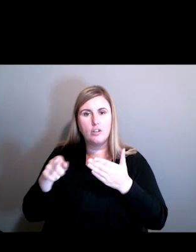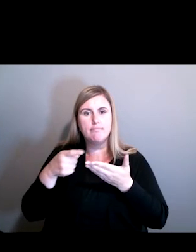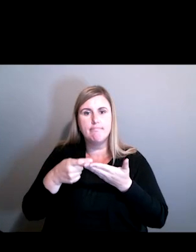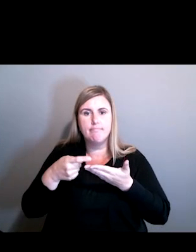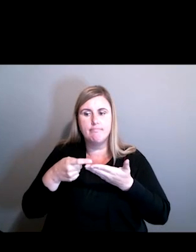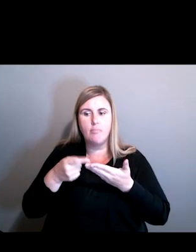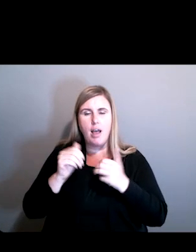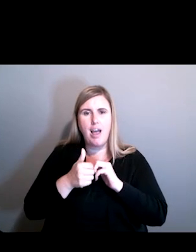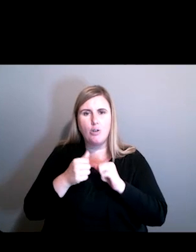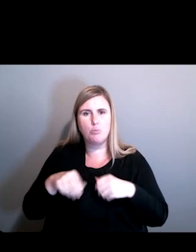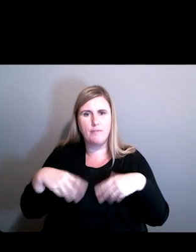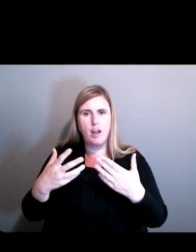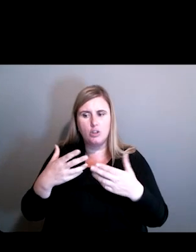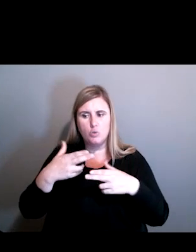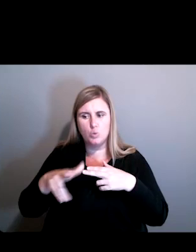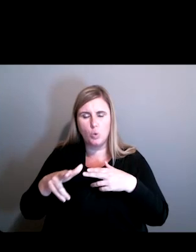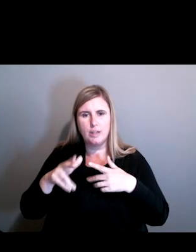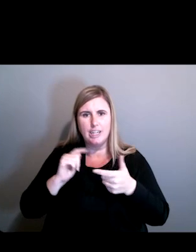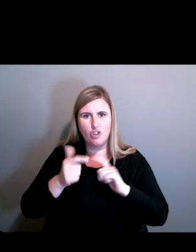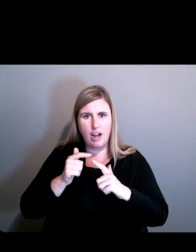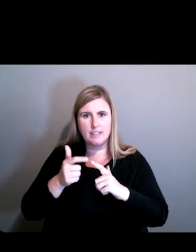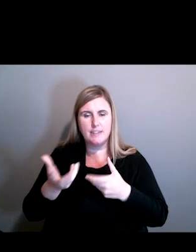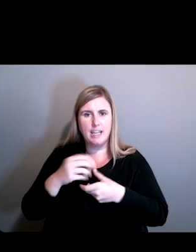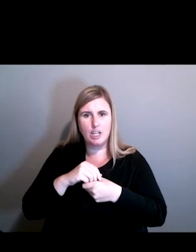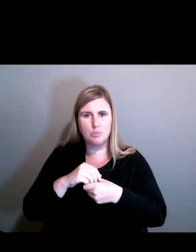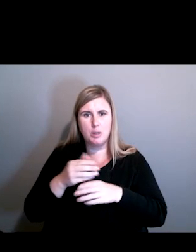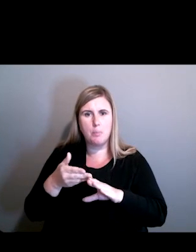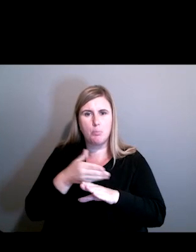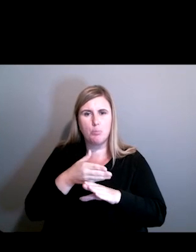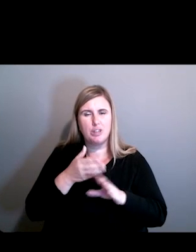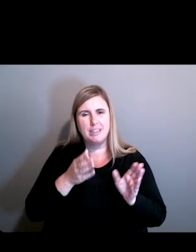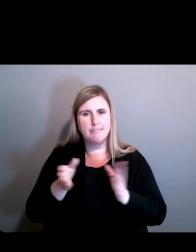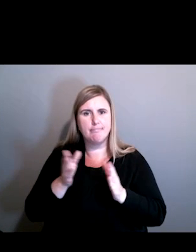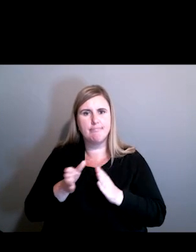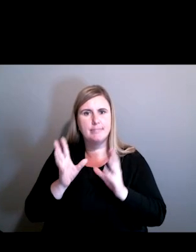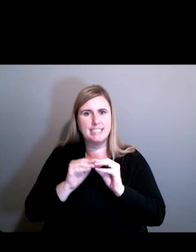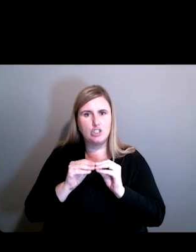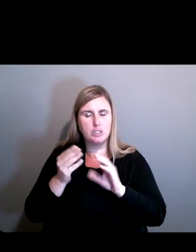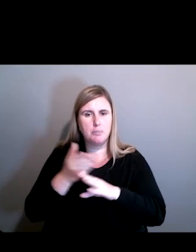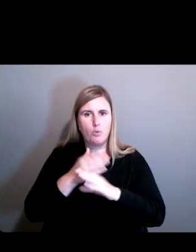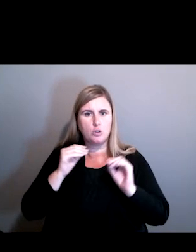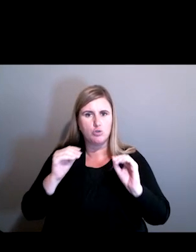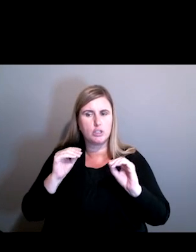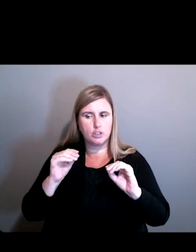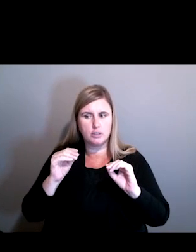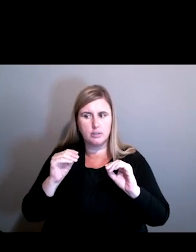about how to provide short interactive engagement, kind of preparing sessions before